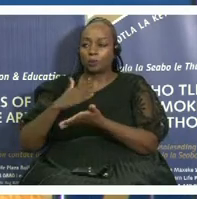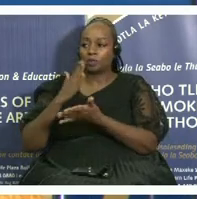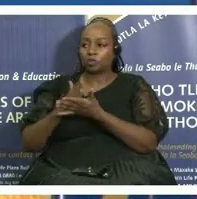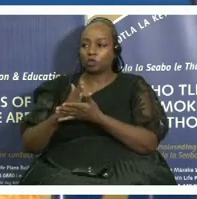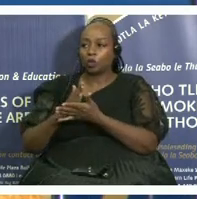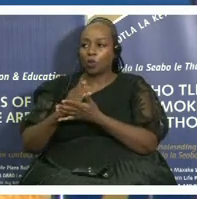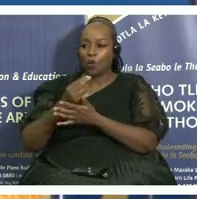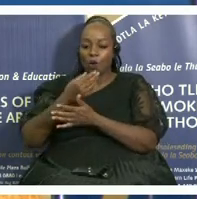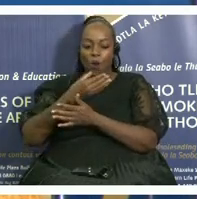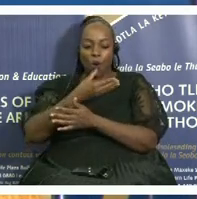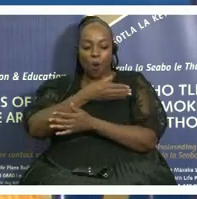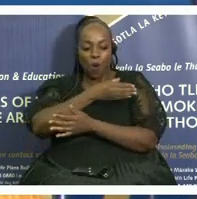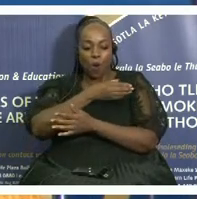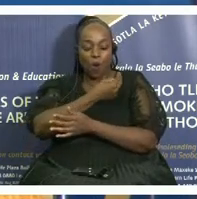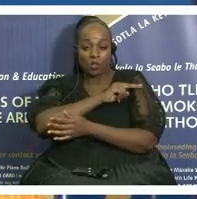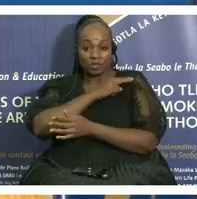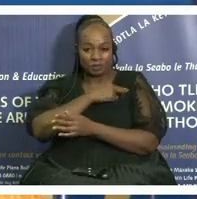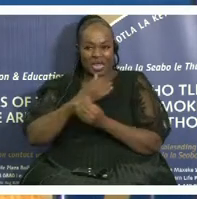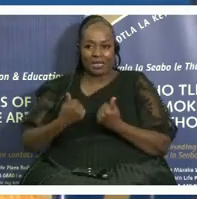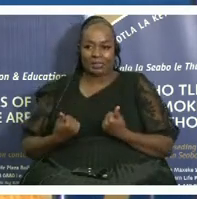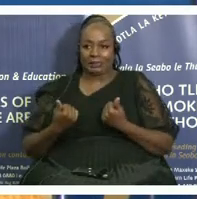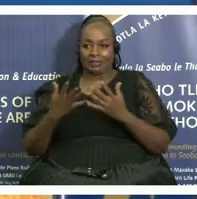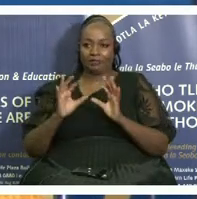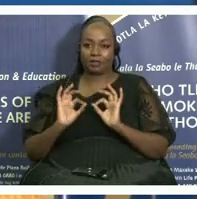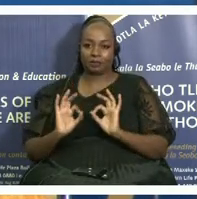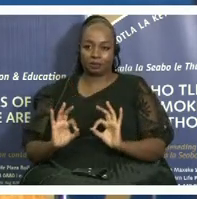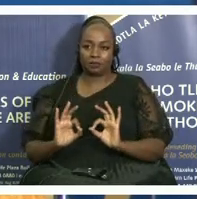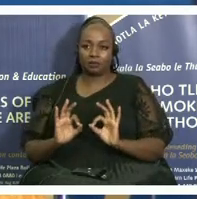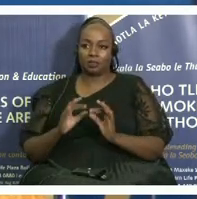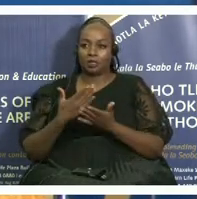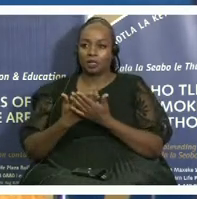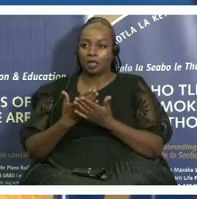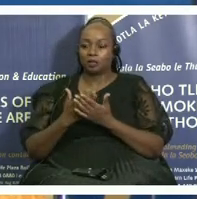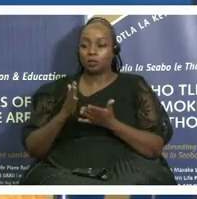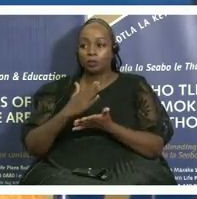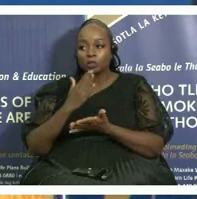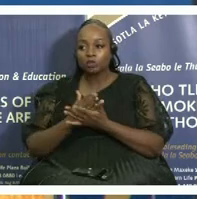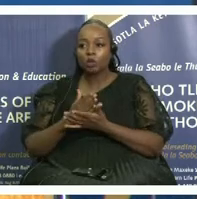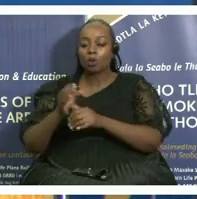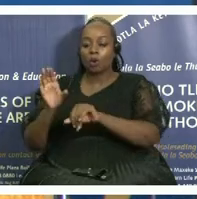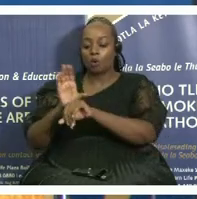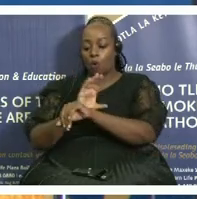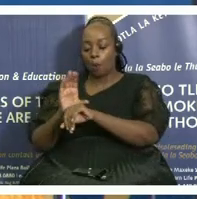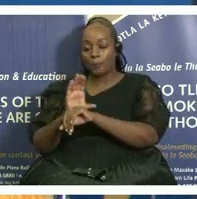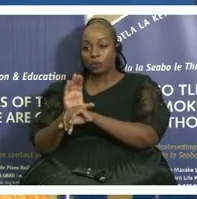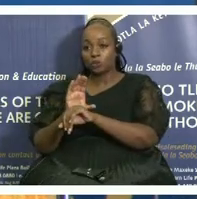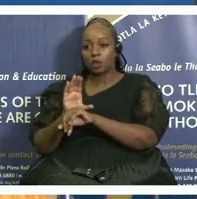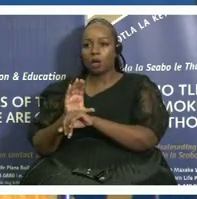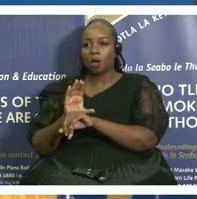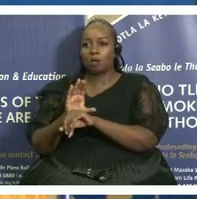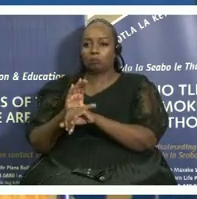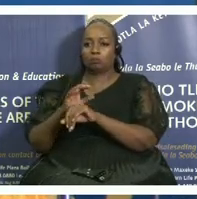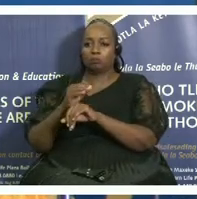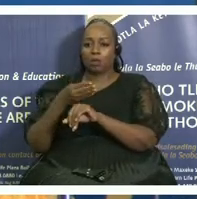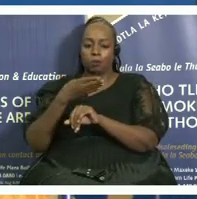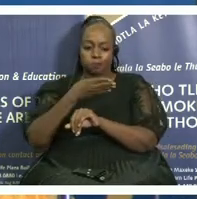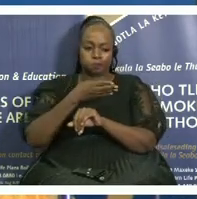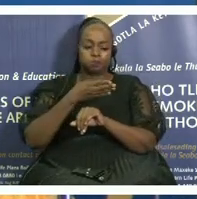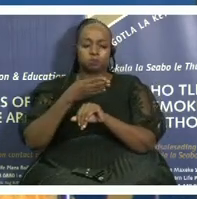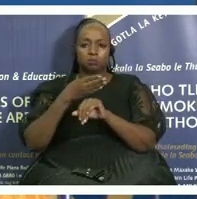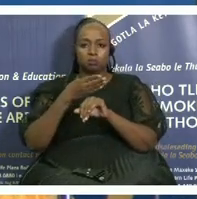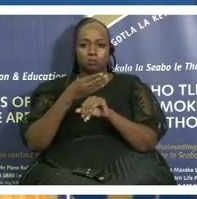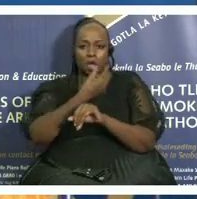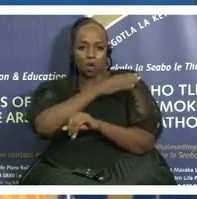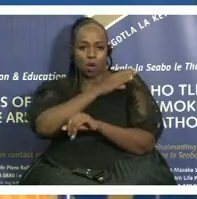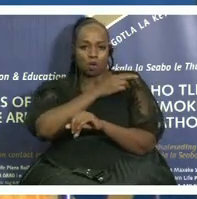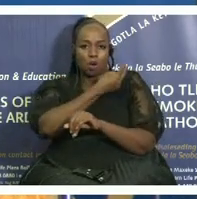is currently being implemented at the National District Hospital, will be extended to 10 other hospitals in the